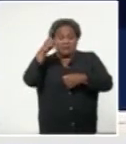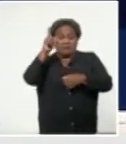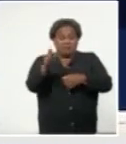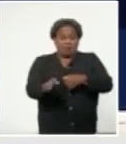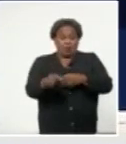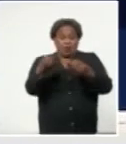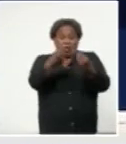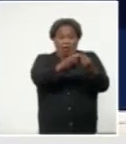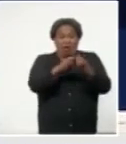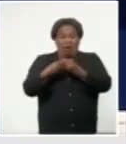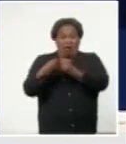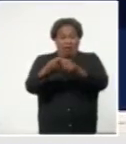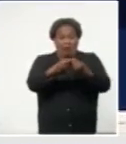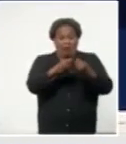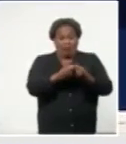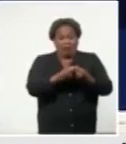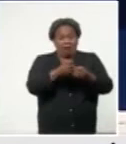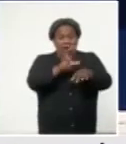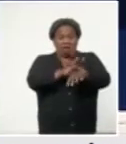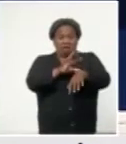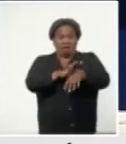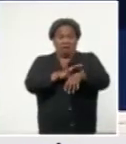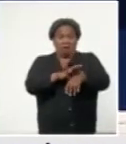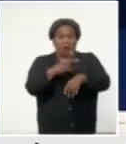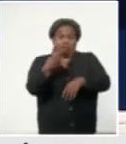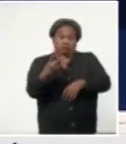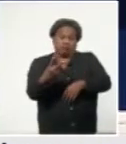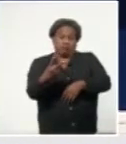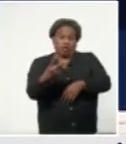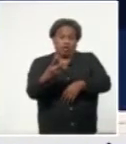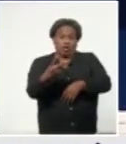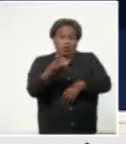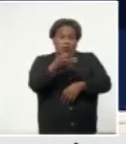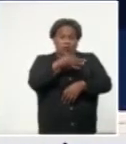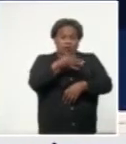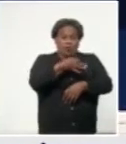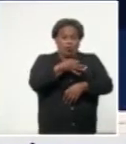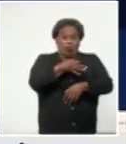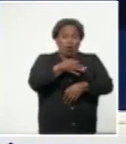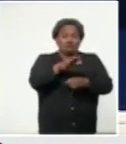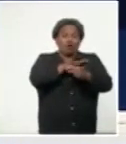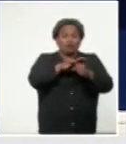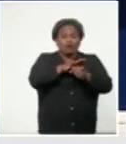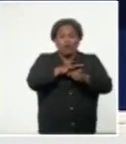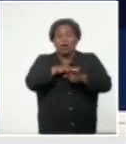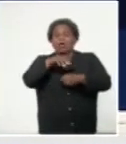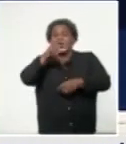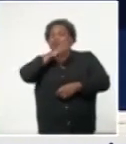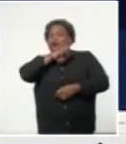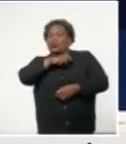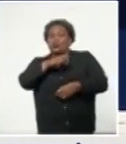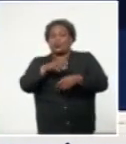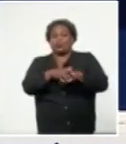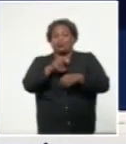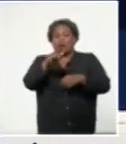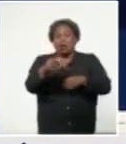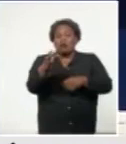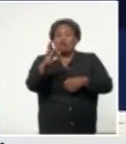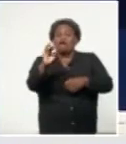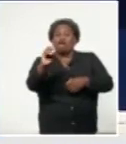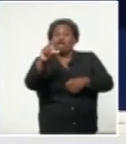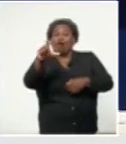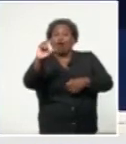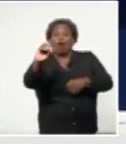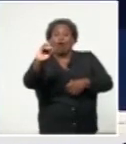It is our intention, and we are working very hard not to see events of this